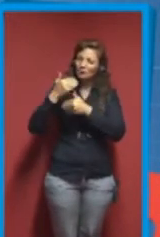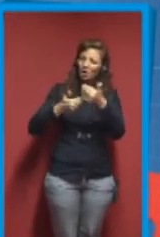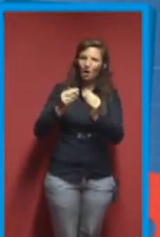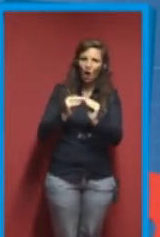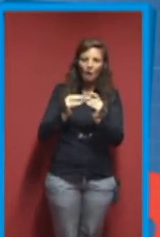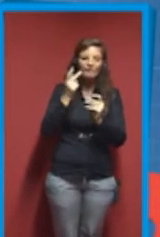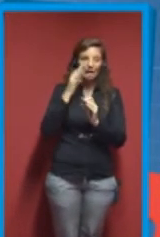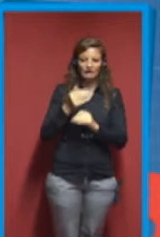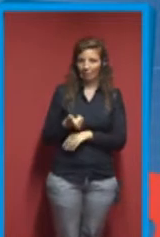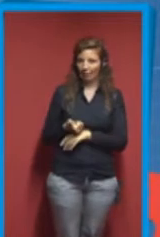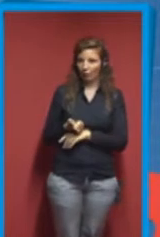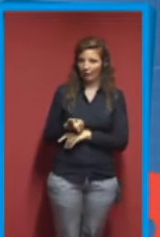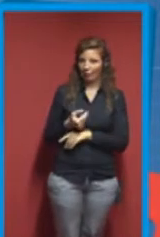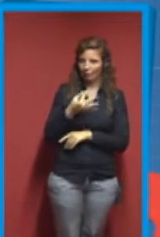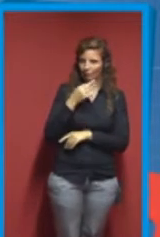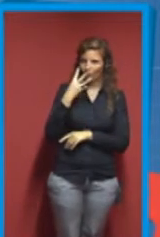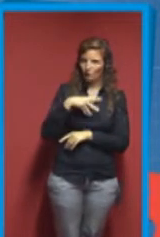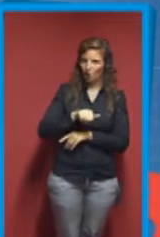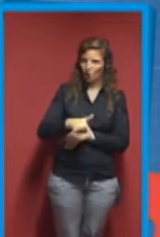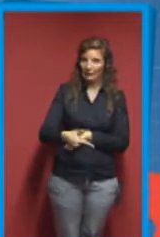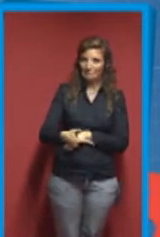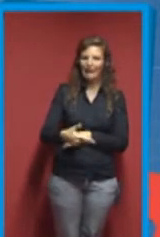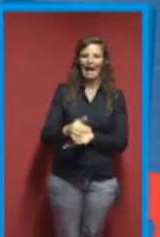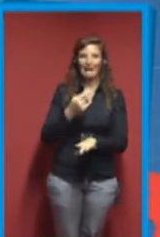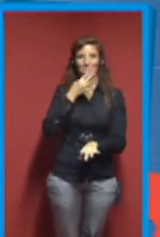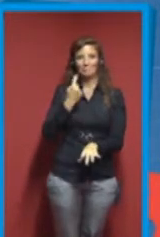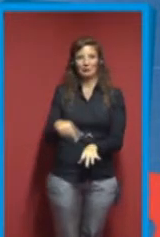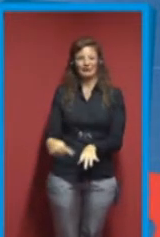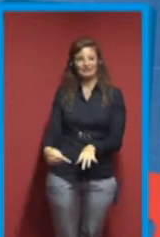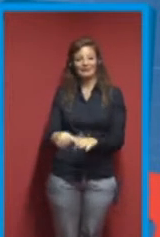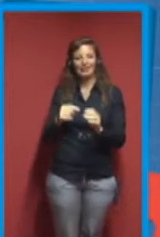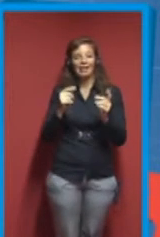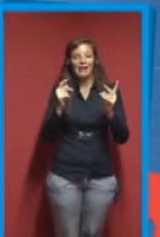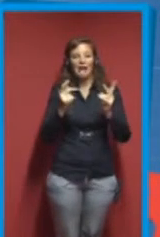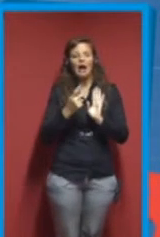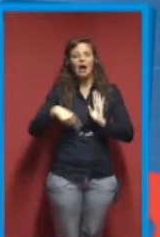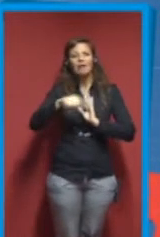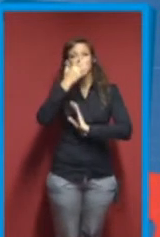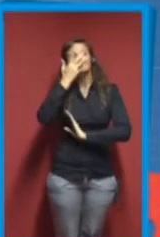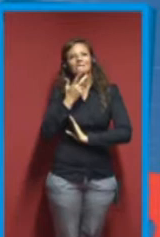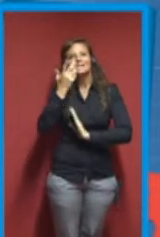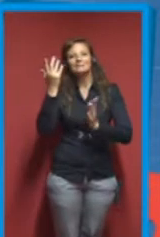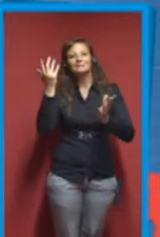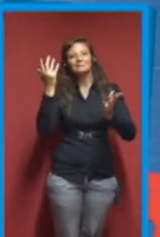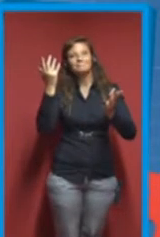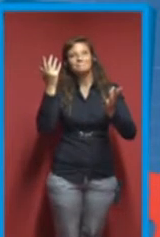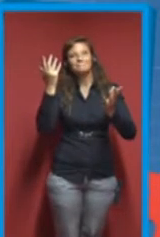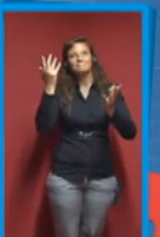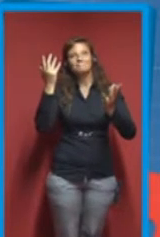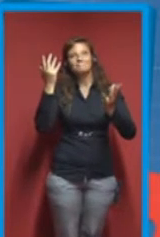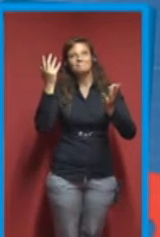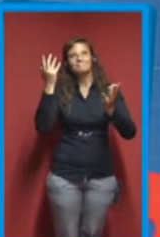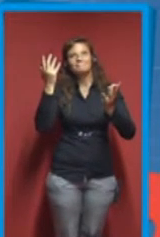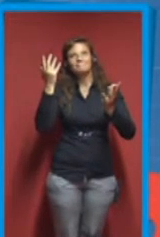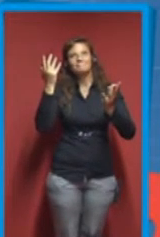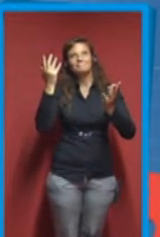There we go. Whoops. Whoa. Okay. So we wanted to help or